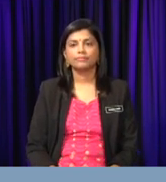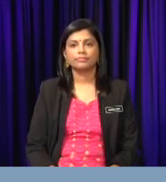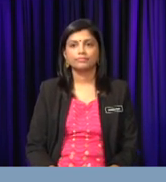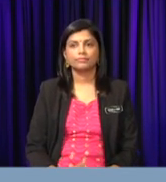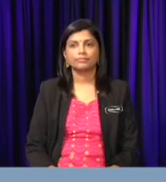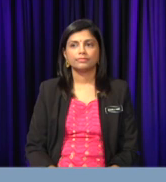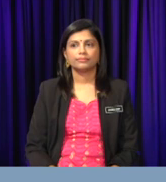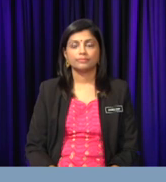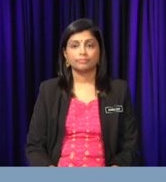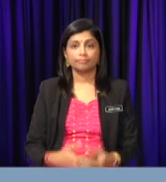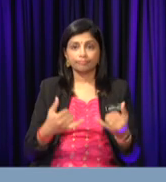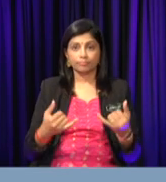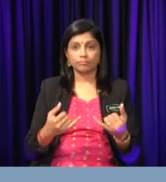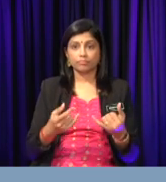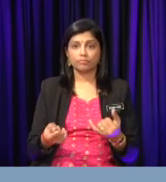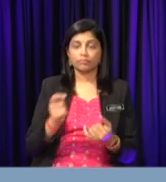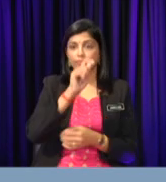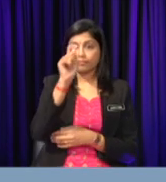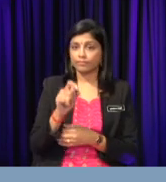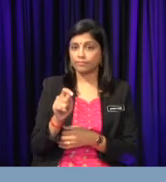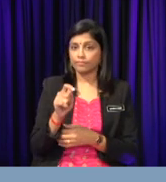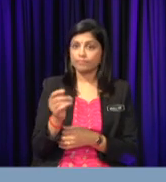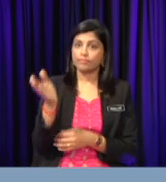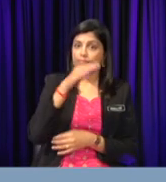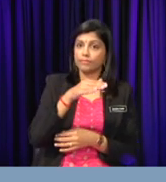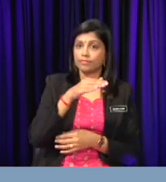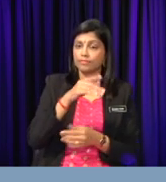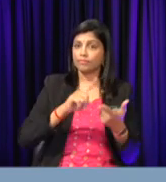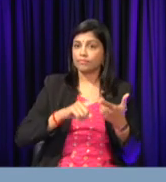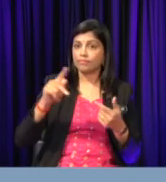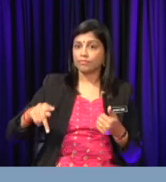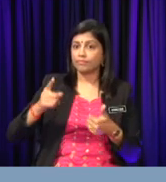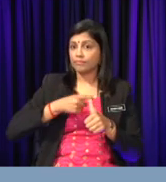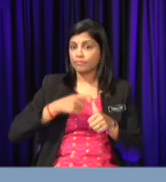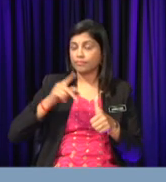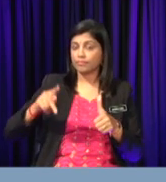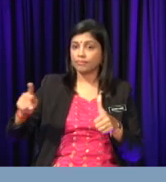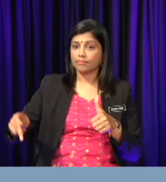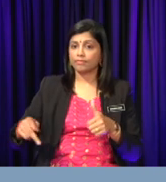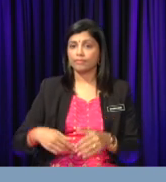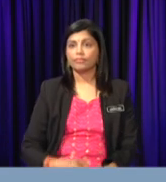you? Where would you like to go in the future for a holiday?